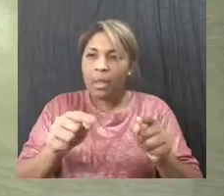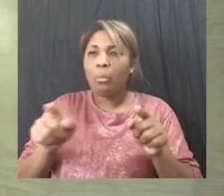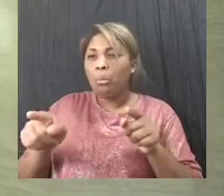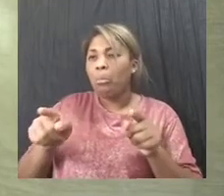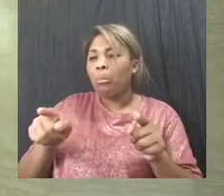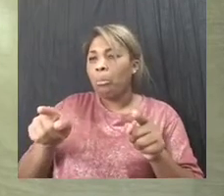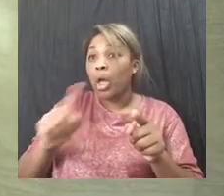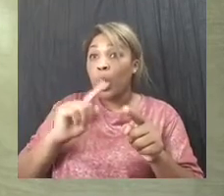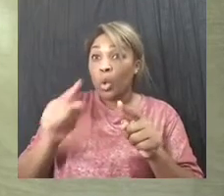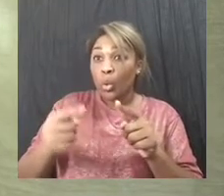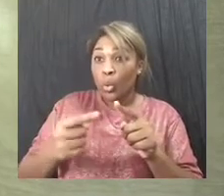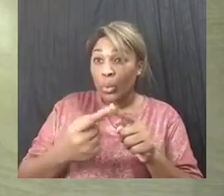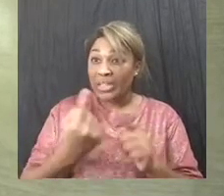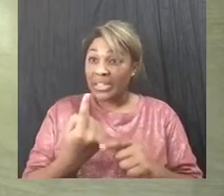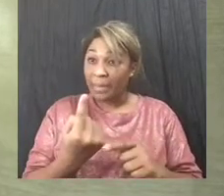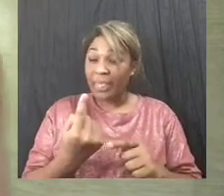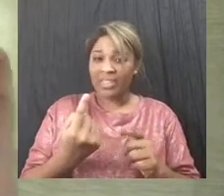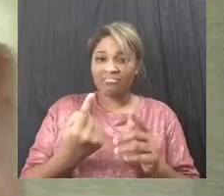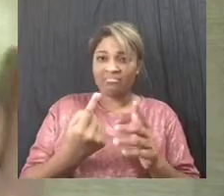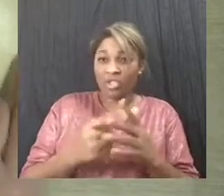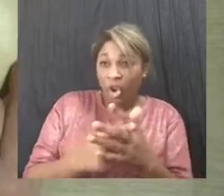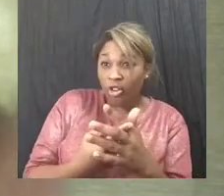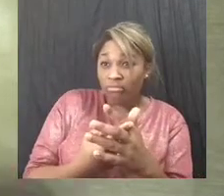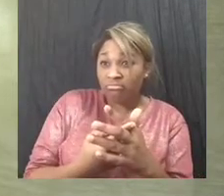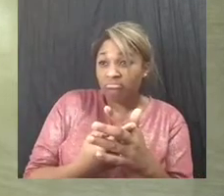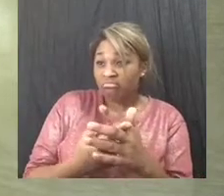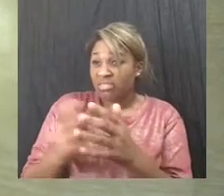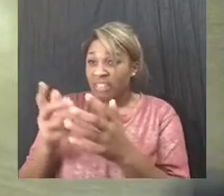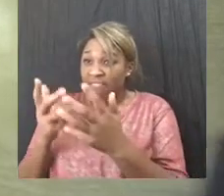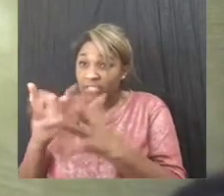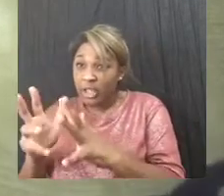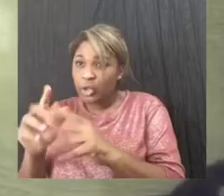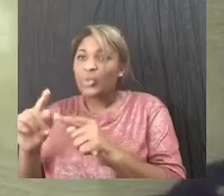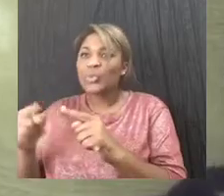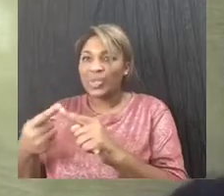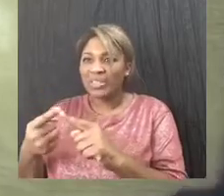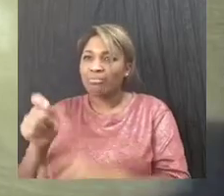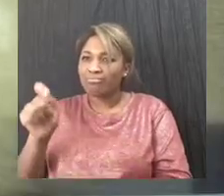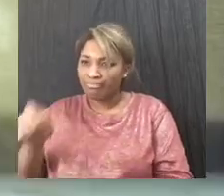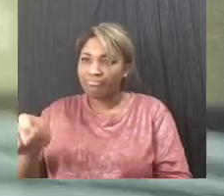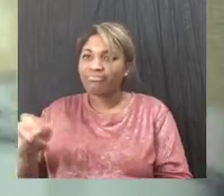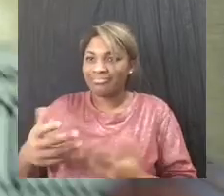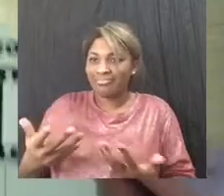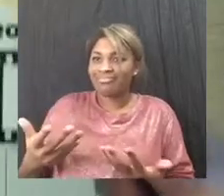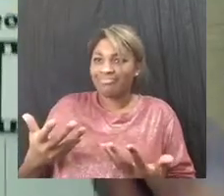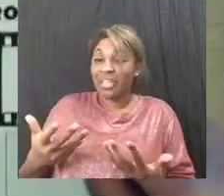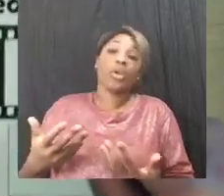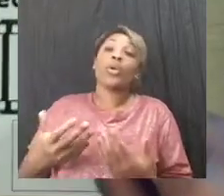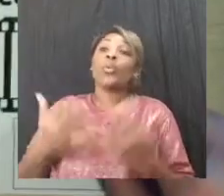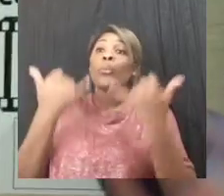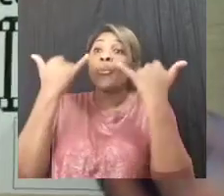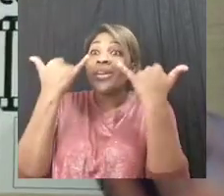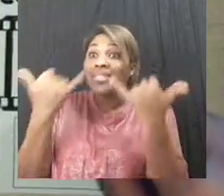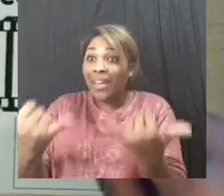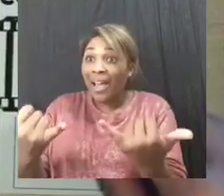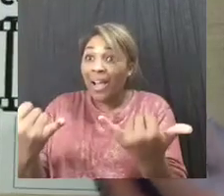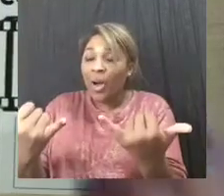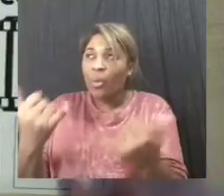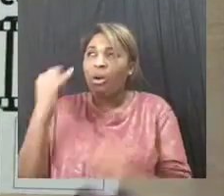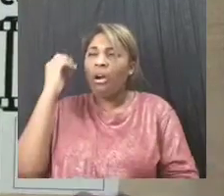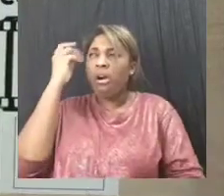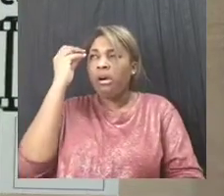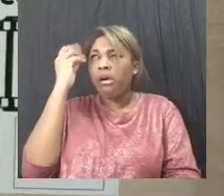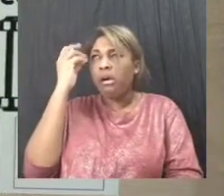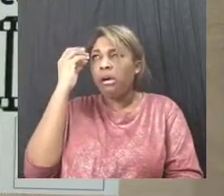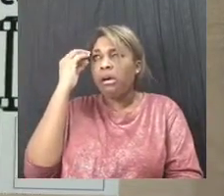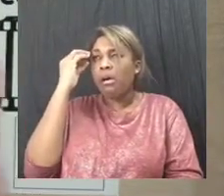when something started to happen, and then when it finished. So right now we're going to think about